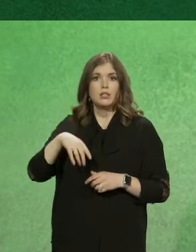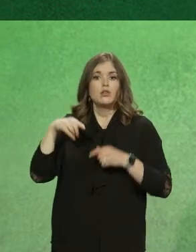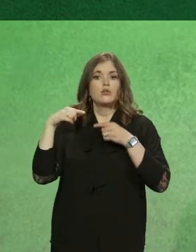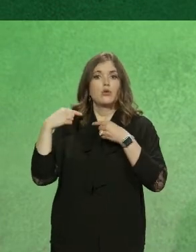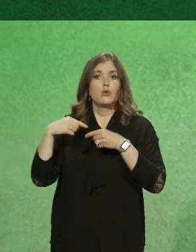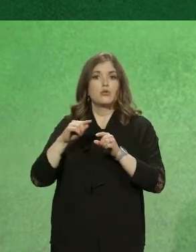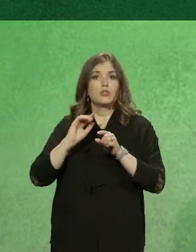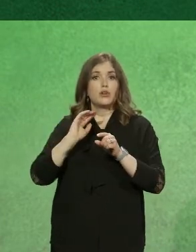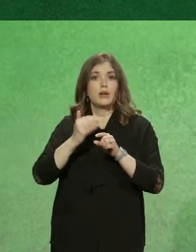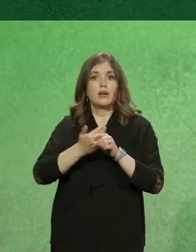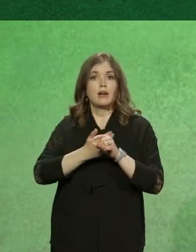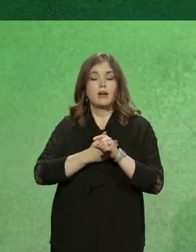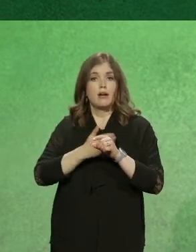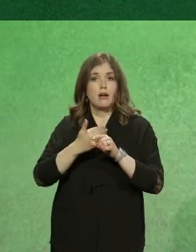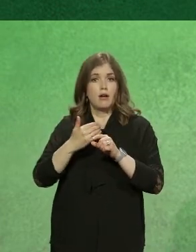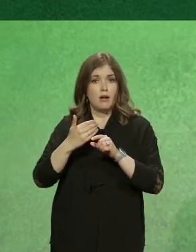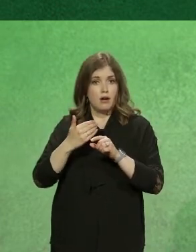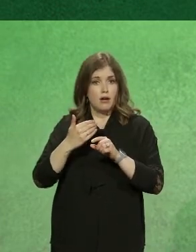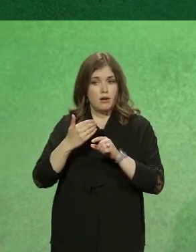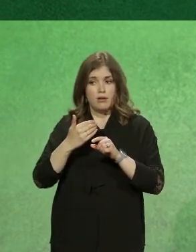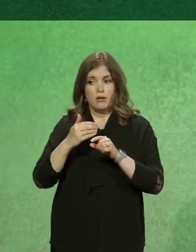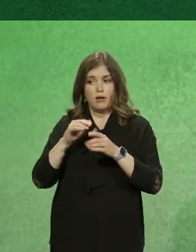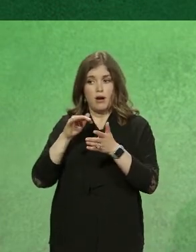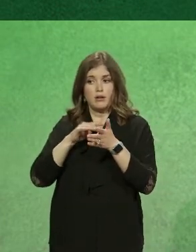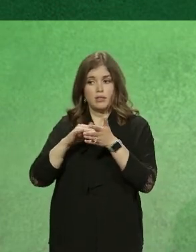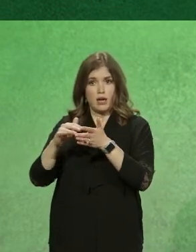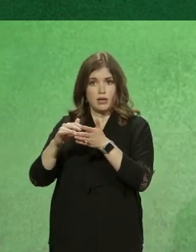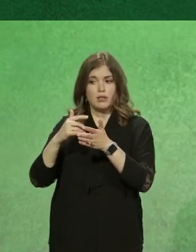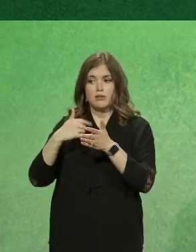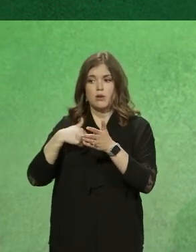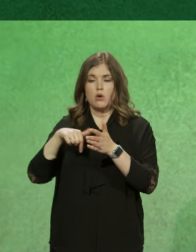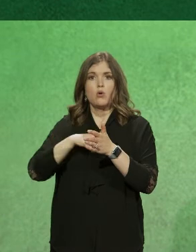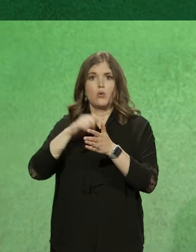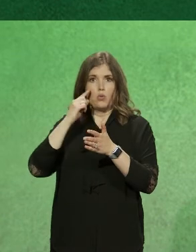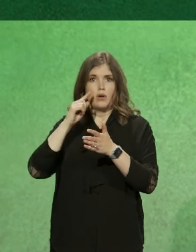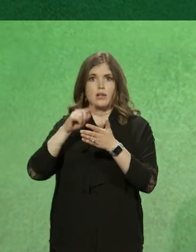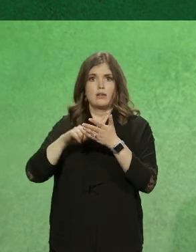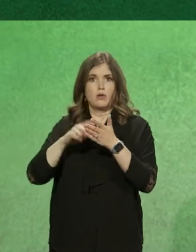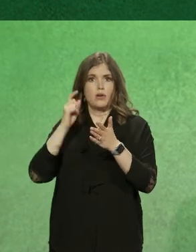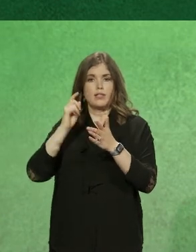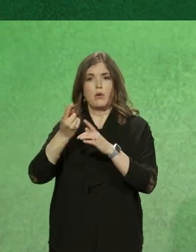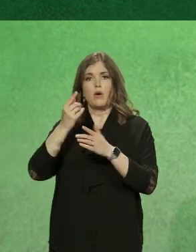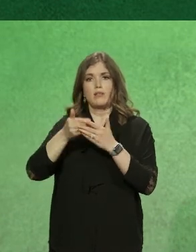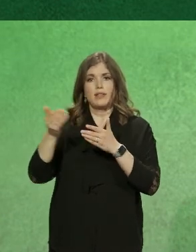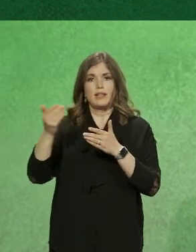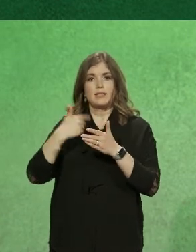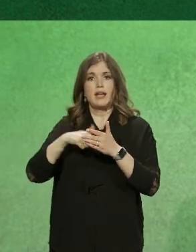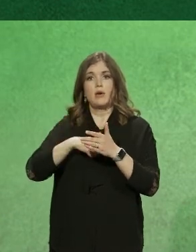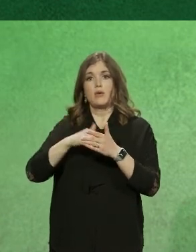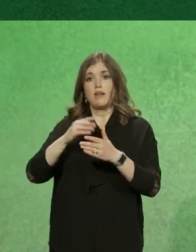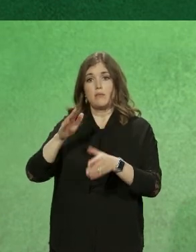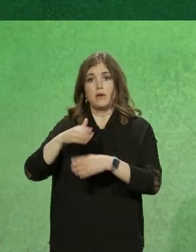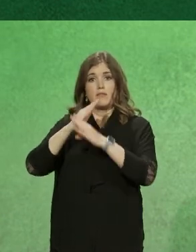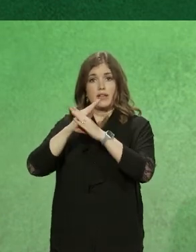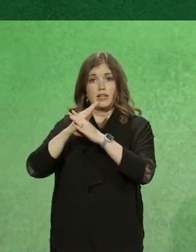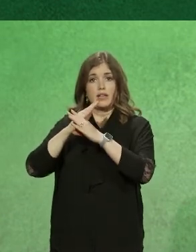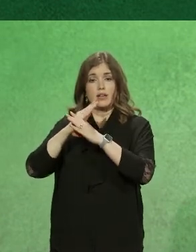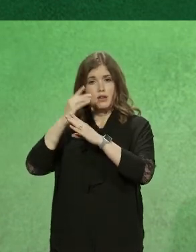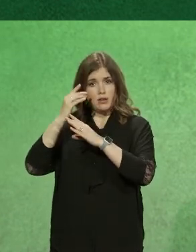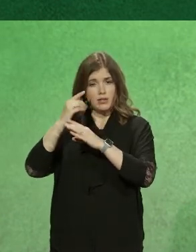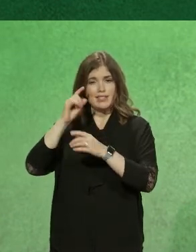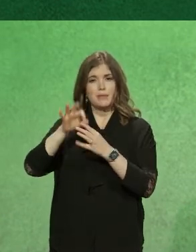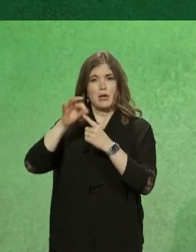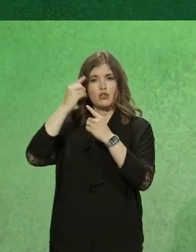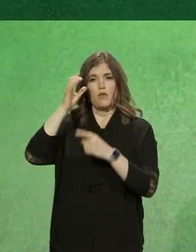our research, it is worth to be noted that one of the things preventing product adoption, especially for the